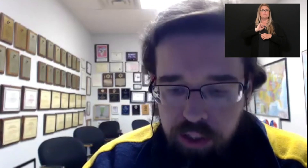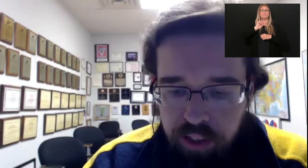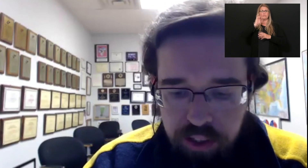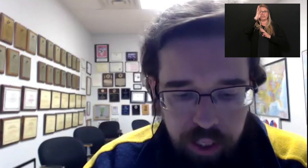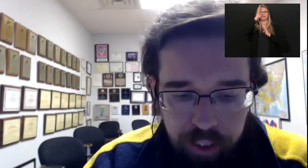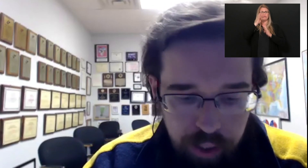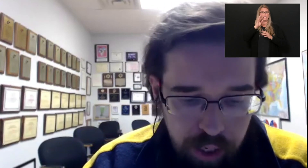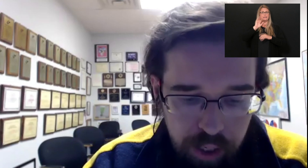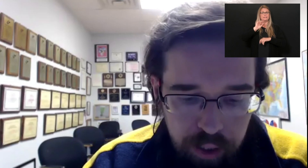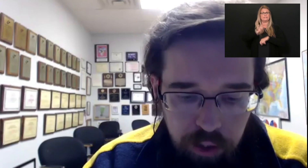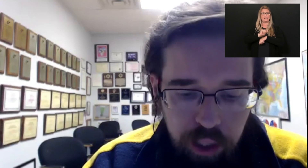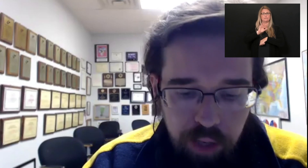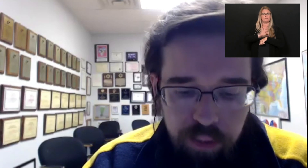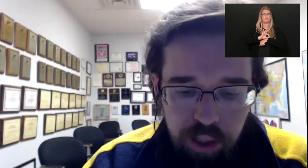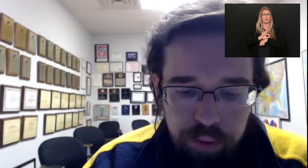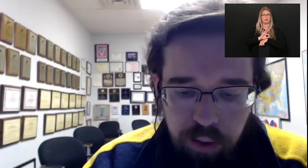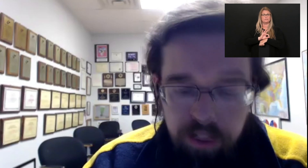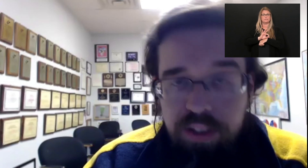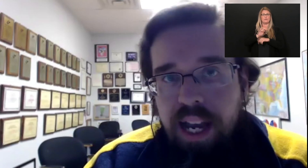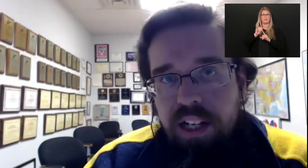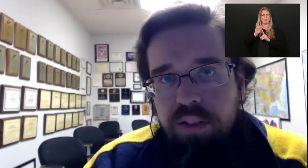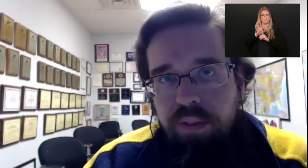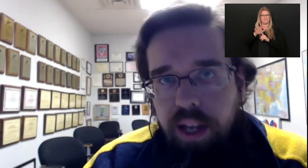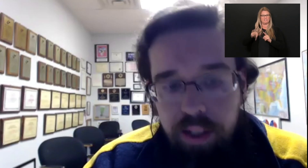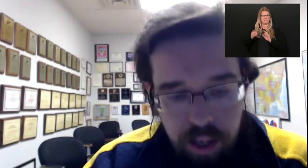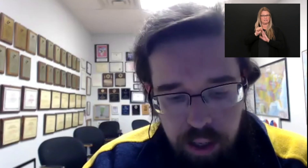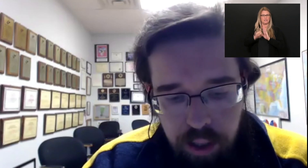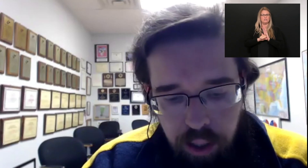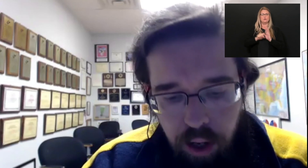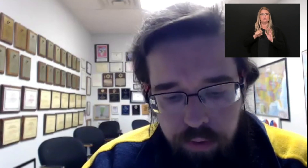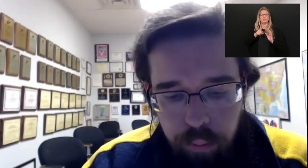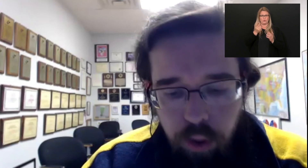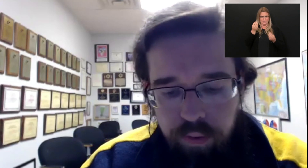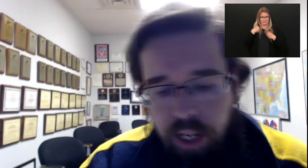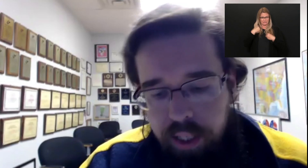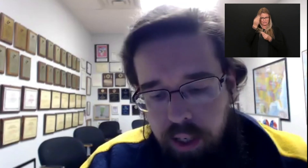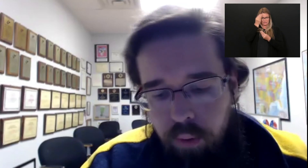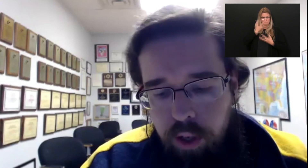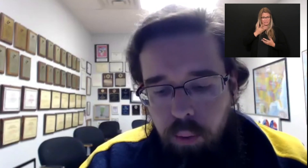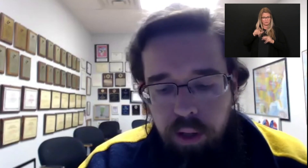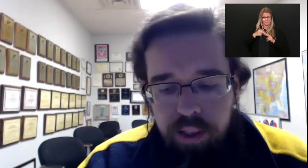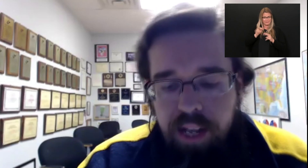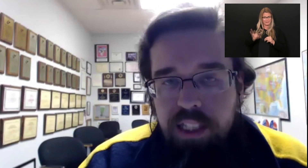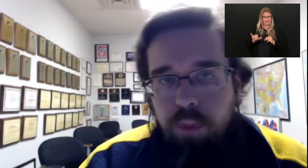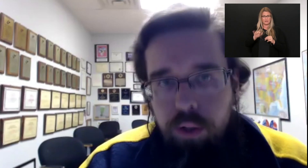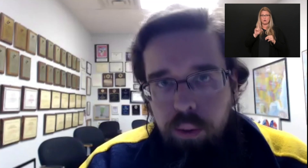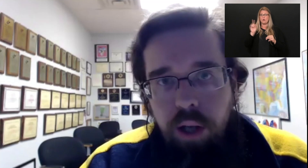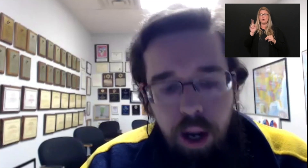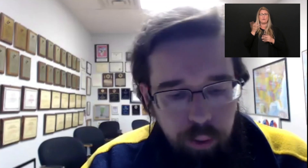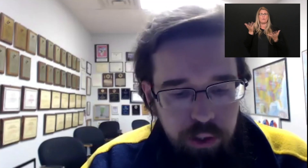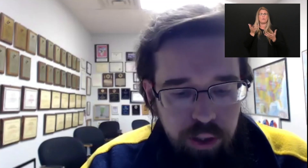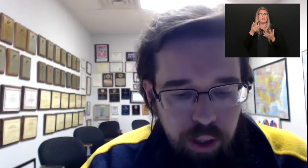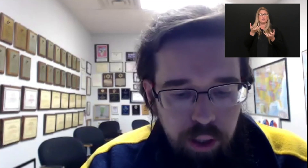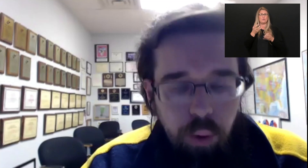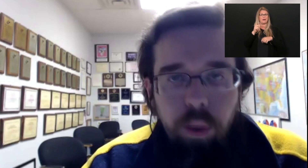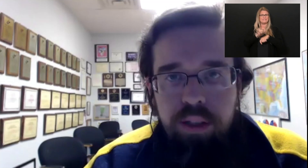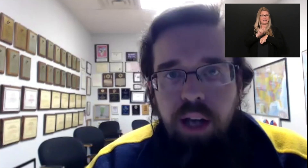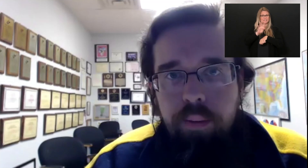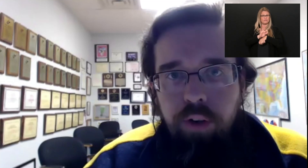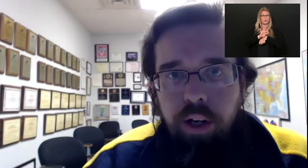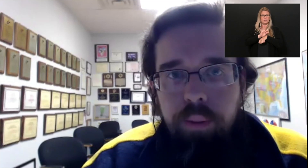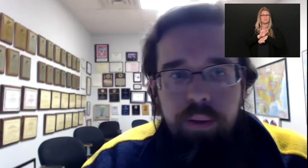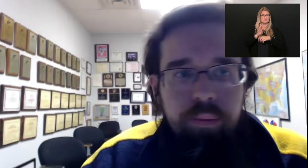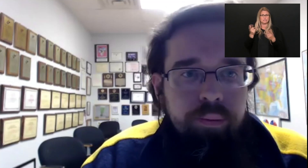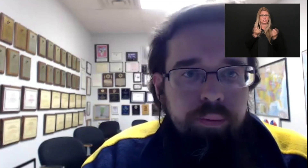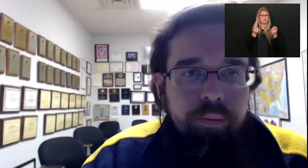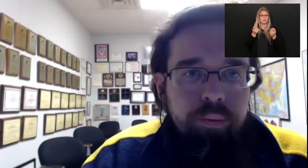population in the state. Can you give us an update on the status of that and offer more of an idea of what you want the task force to accomplish and on what time